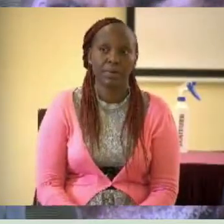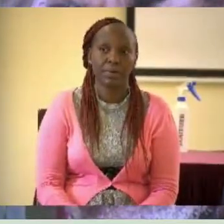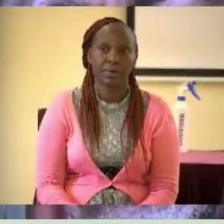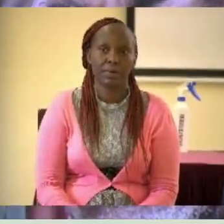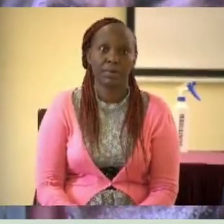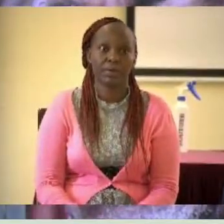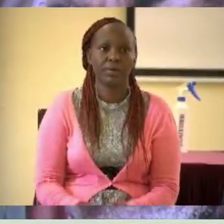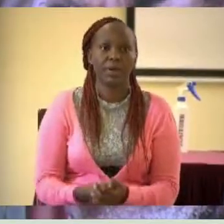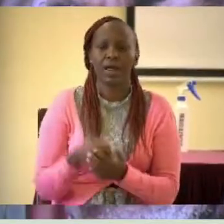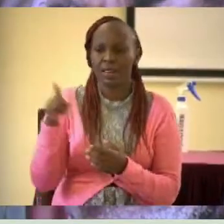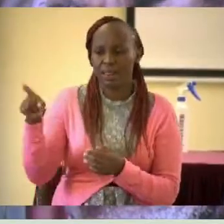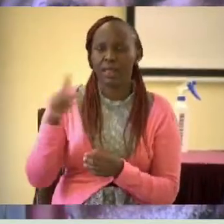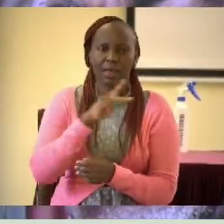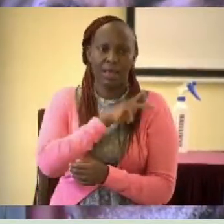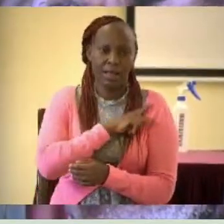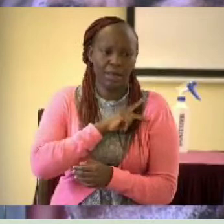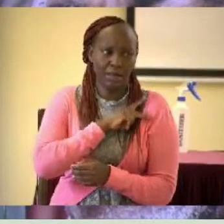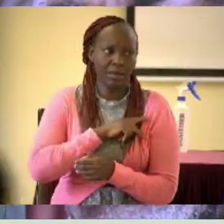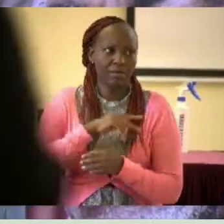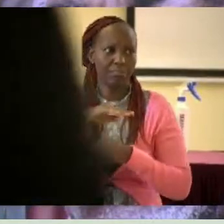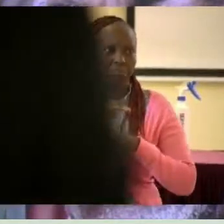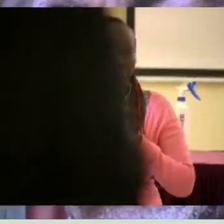have been very kind enough